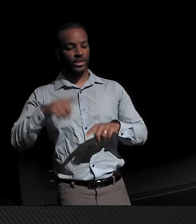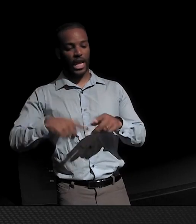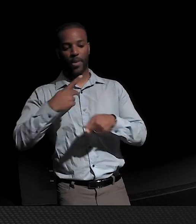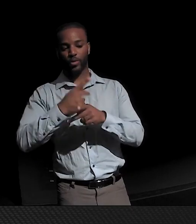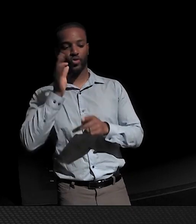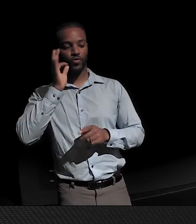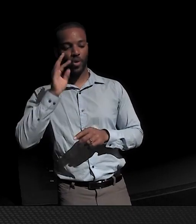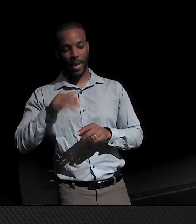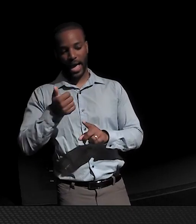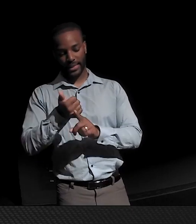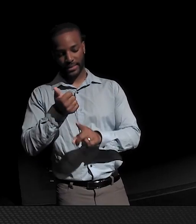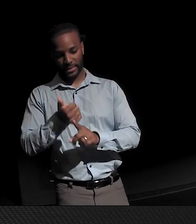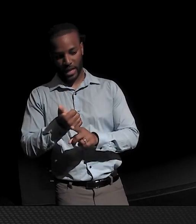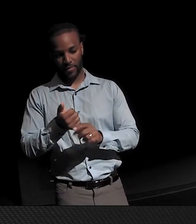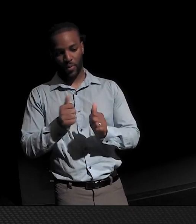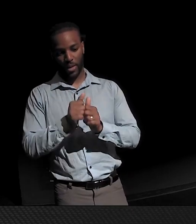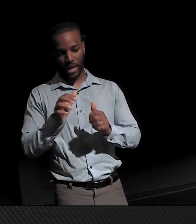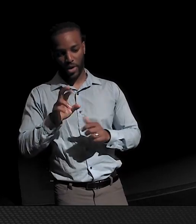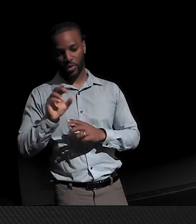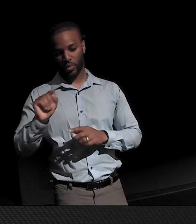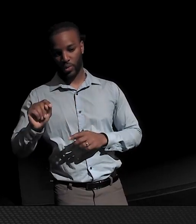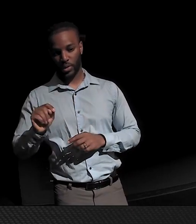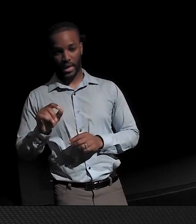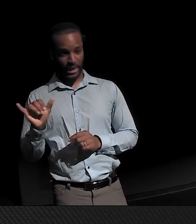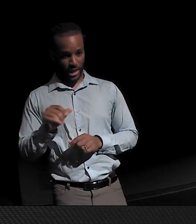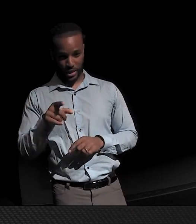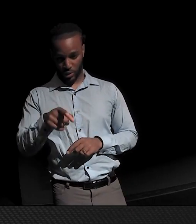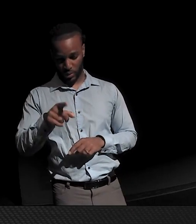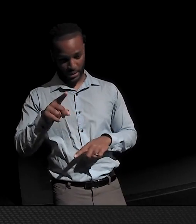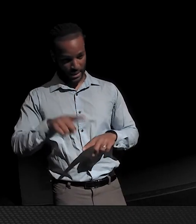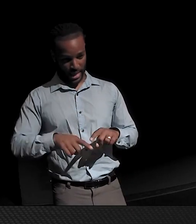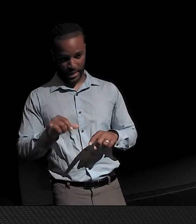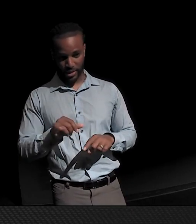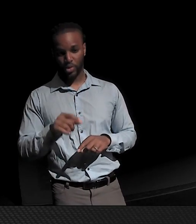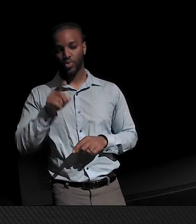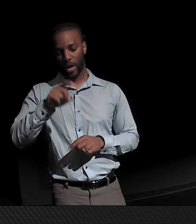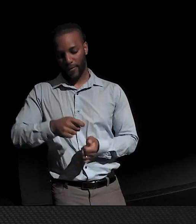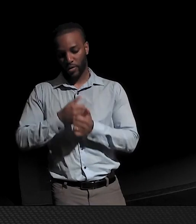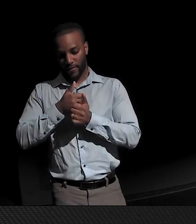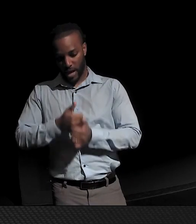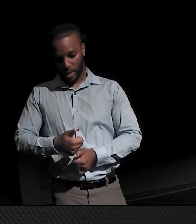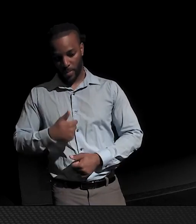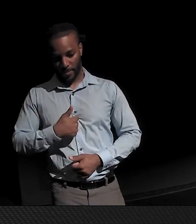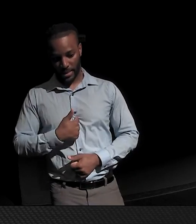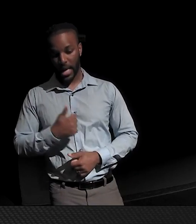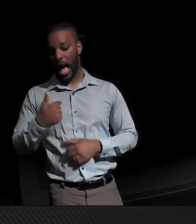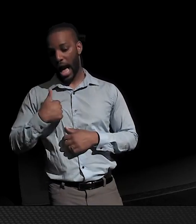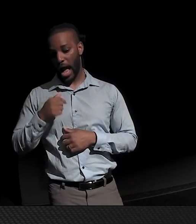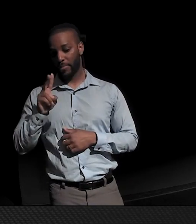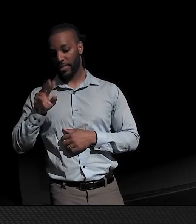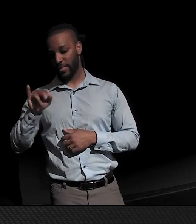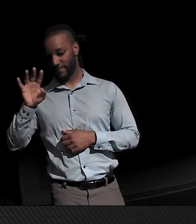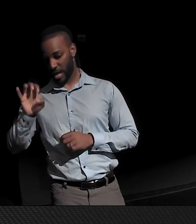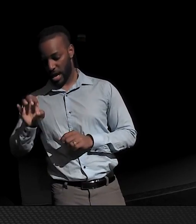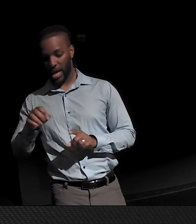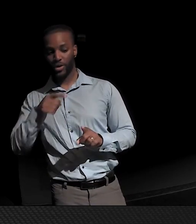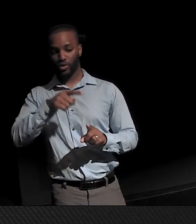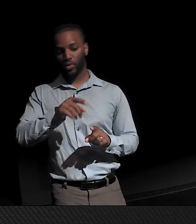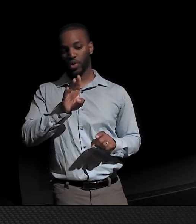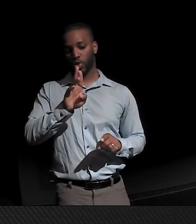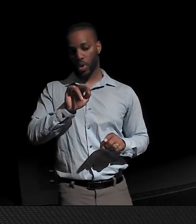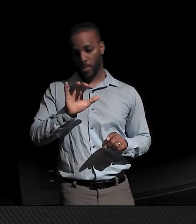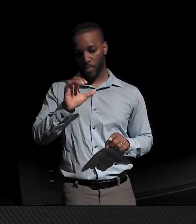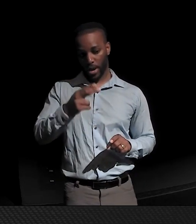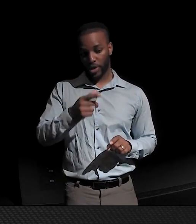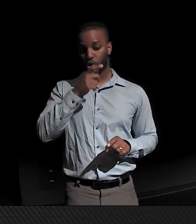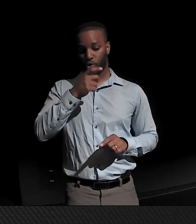unless it abides in the vine. Neither can you unless you abide in me. For I am the vine, you are the branches. And